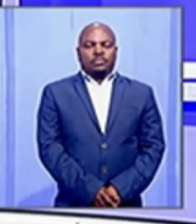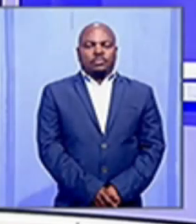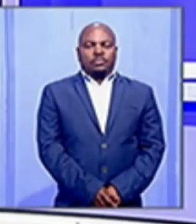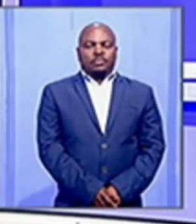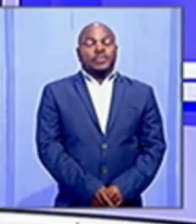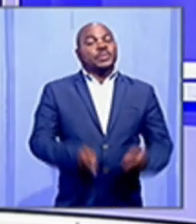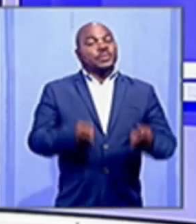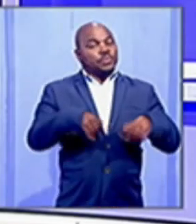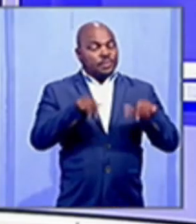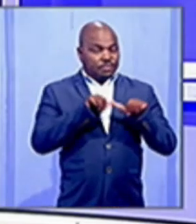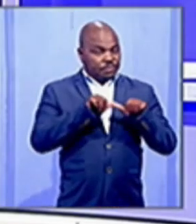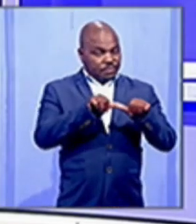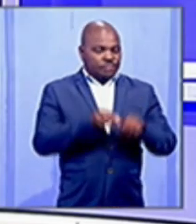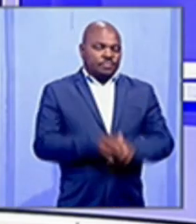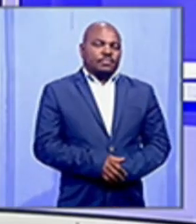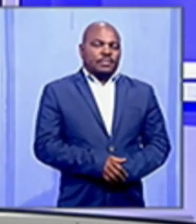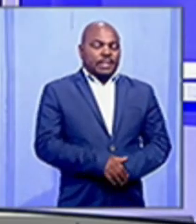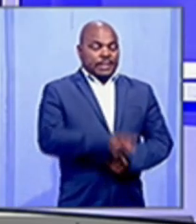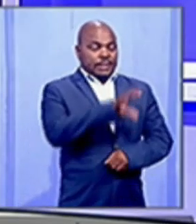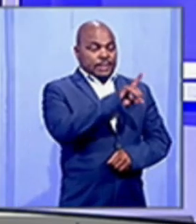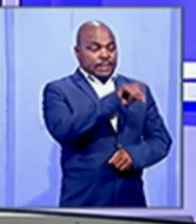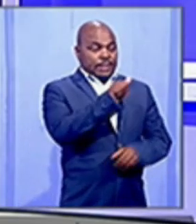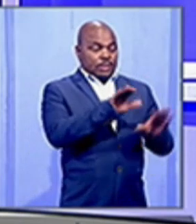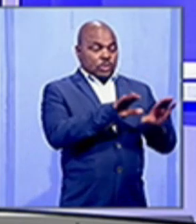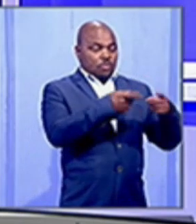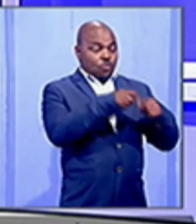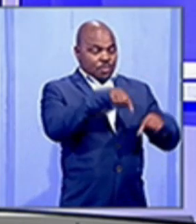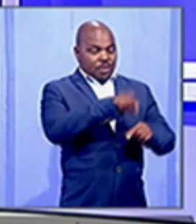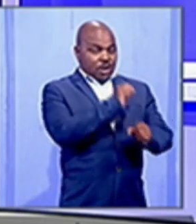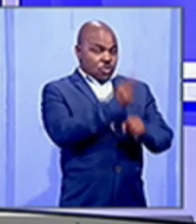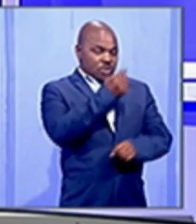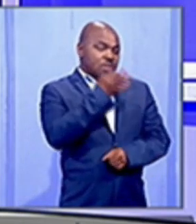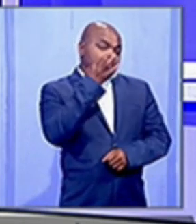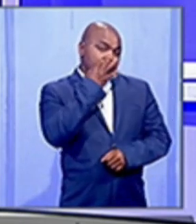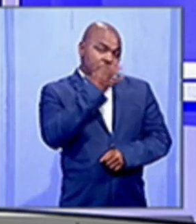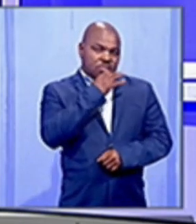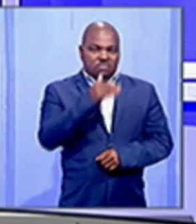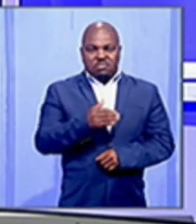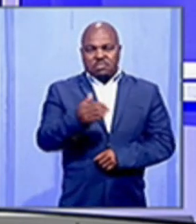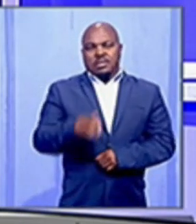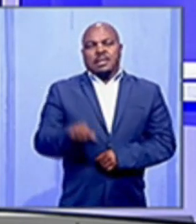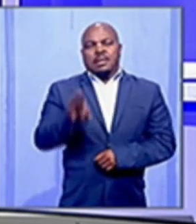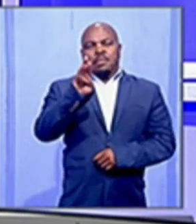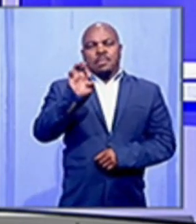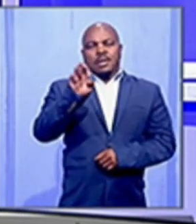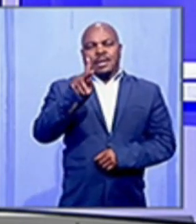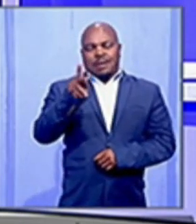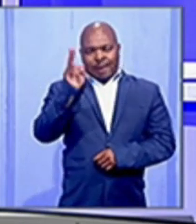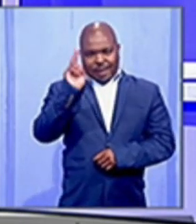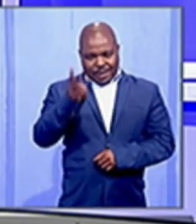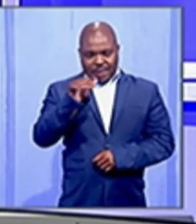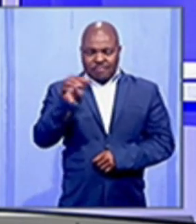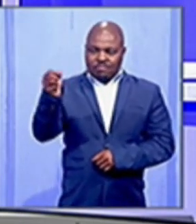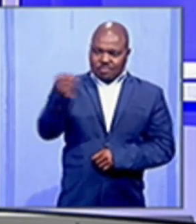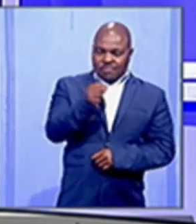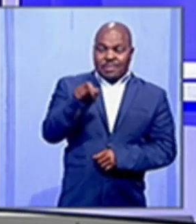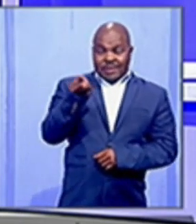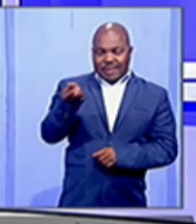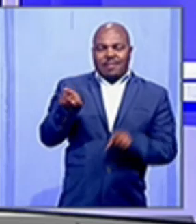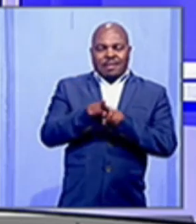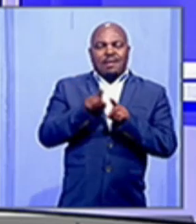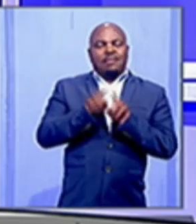Fa re tswela pele lekoko la DA mono Gauteng la re le tlile go tlhopha Sile Brink jaaka ntlhopheng wa bomeyara morago